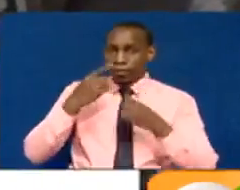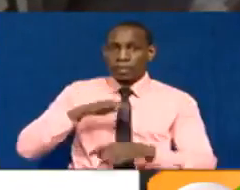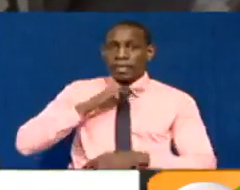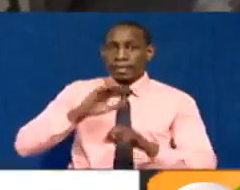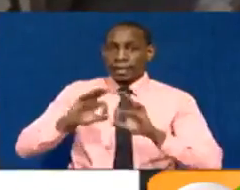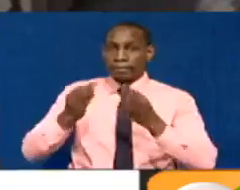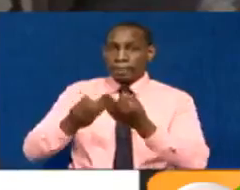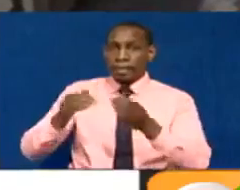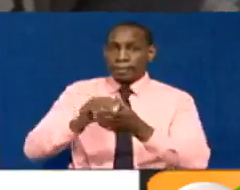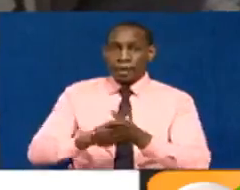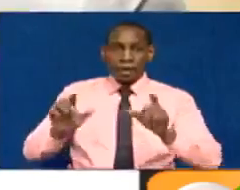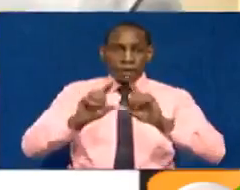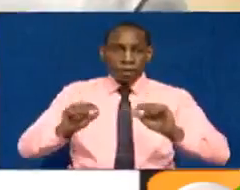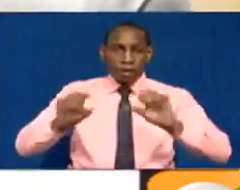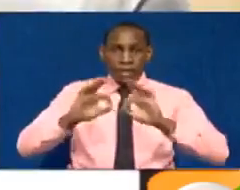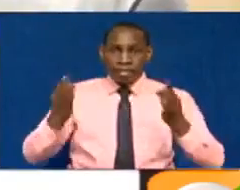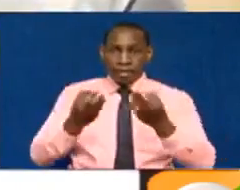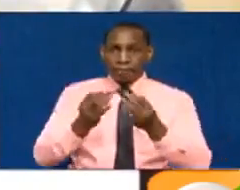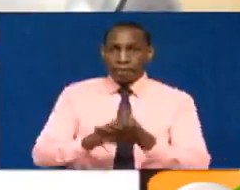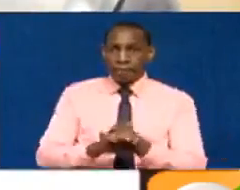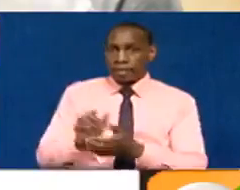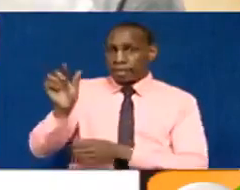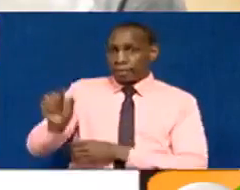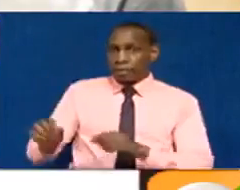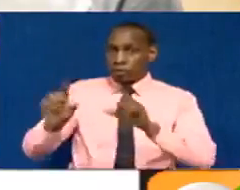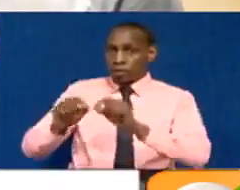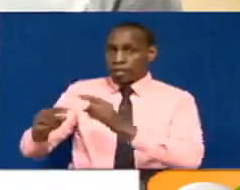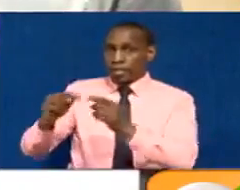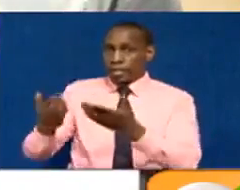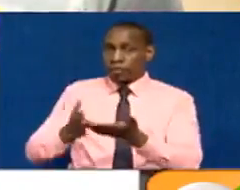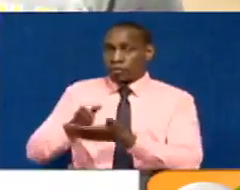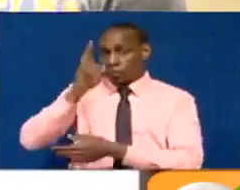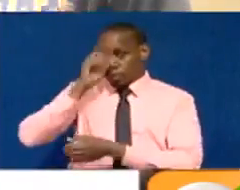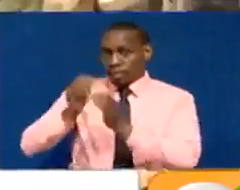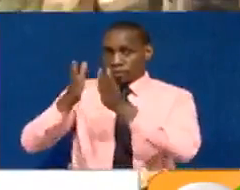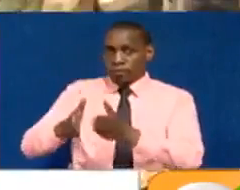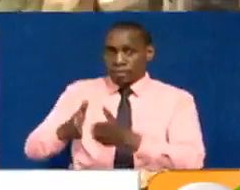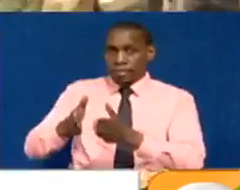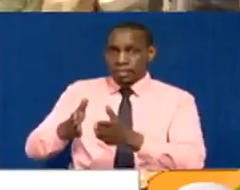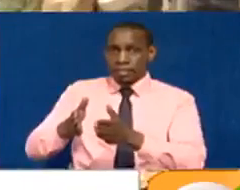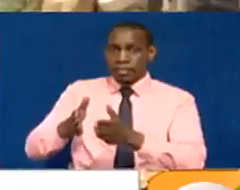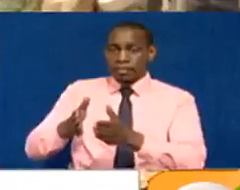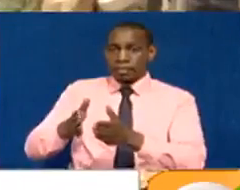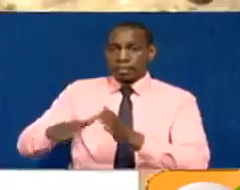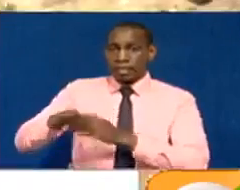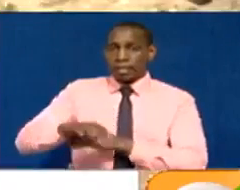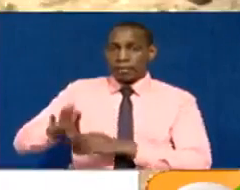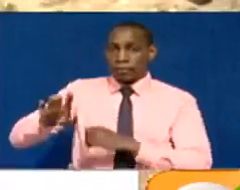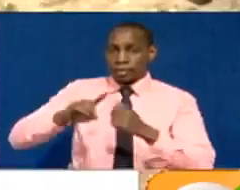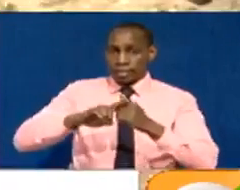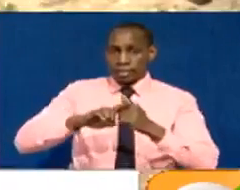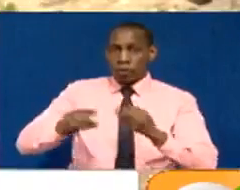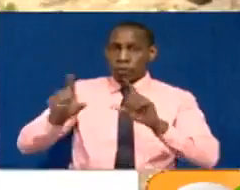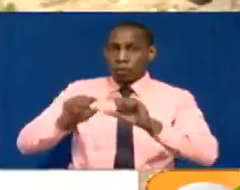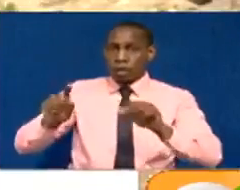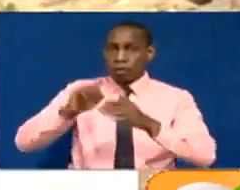their loved one. According to the family, Angusi was allegedly killed by police officers at a drinking den in Kawangware 56